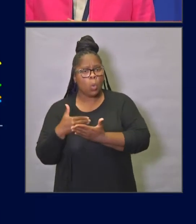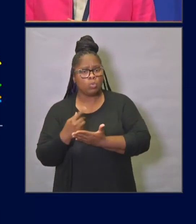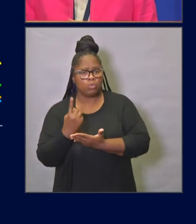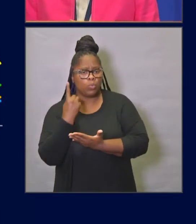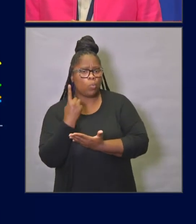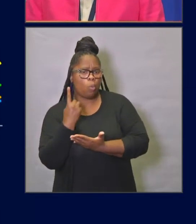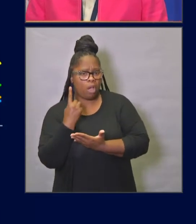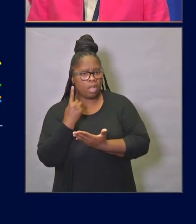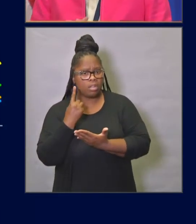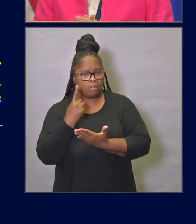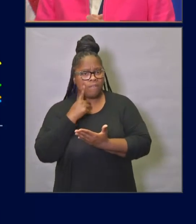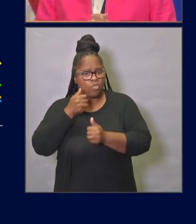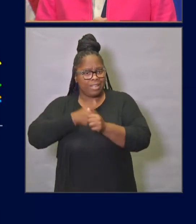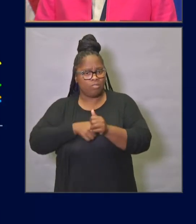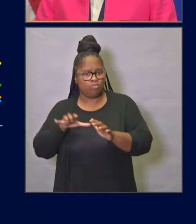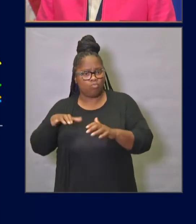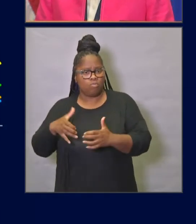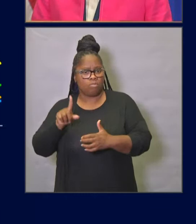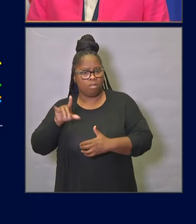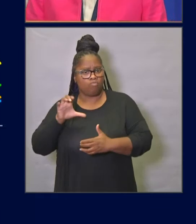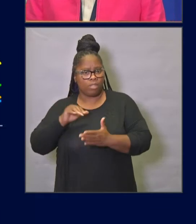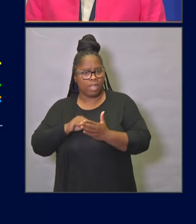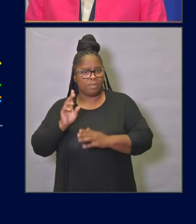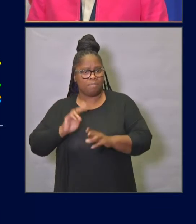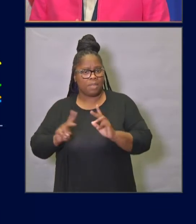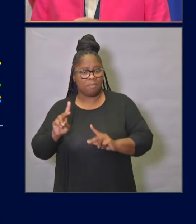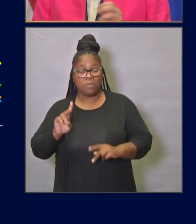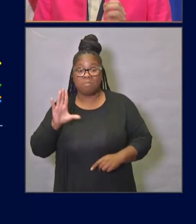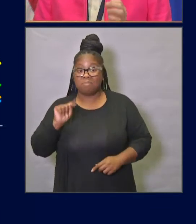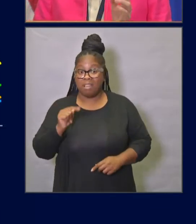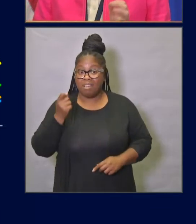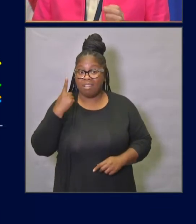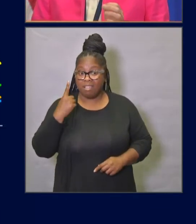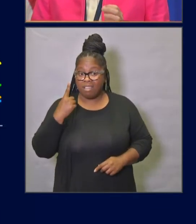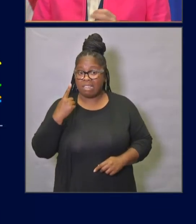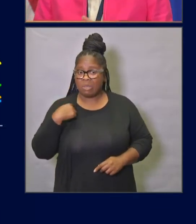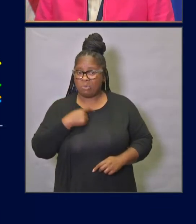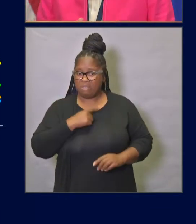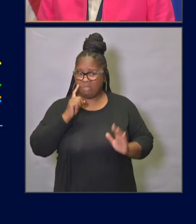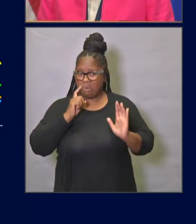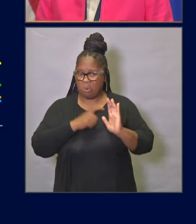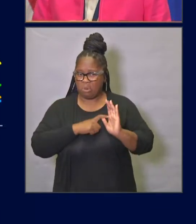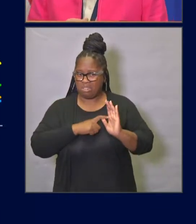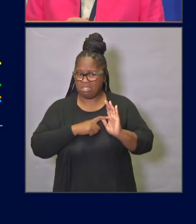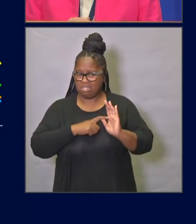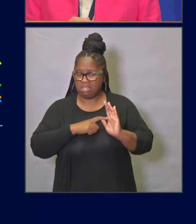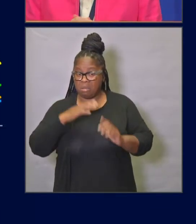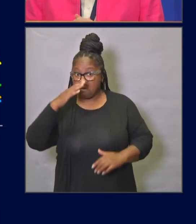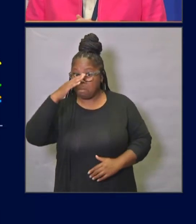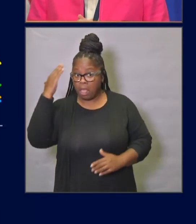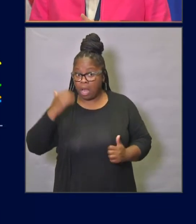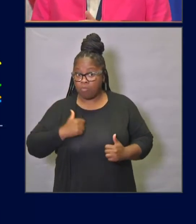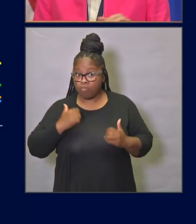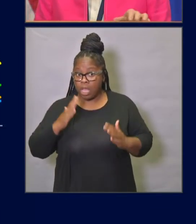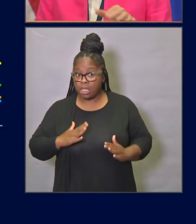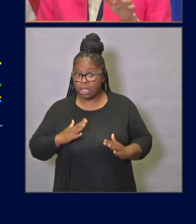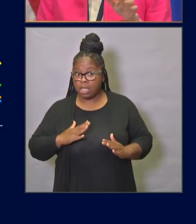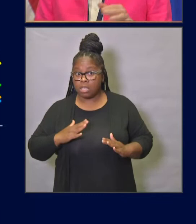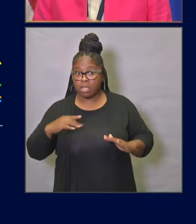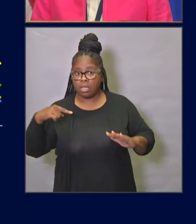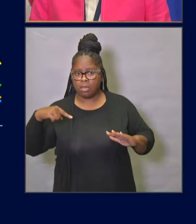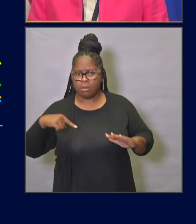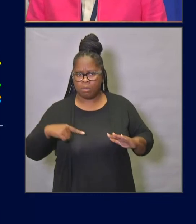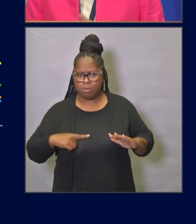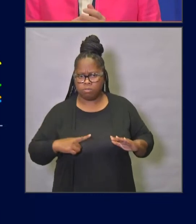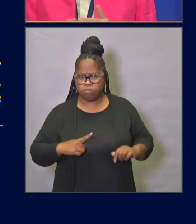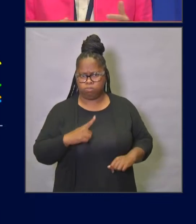100,000 people. However, I do want to note that we've seen a slight spike in deaths among Black residents that's represented